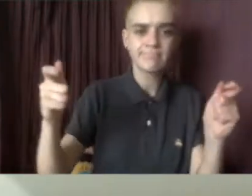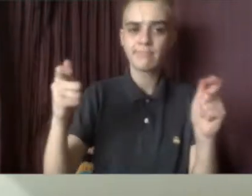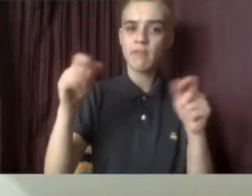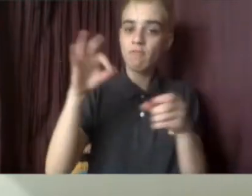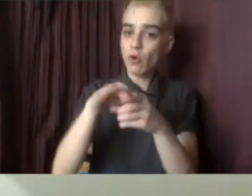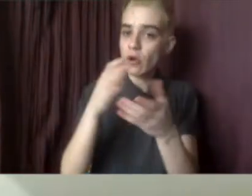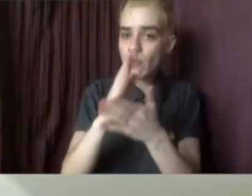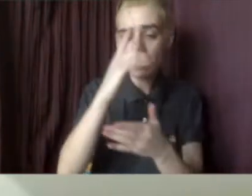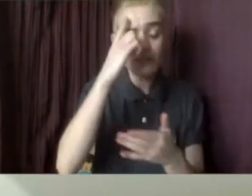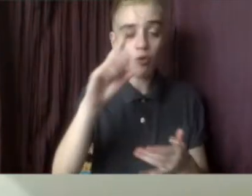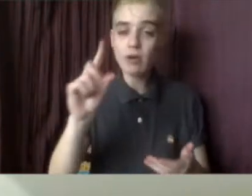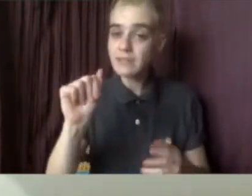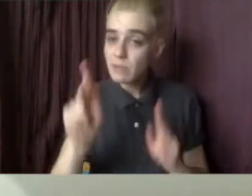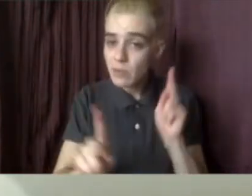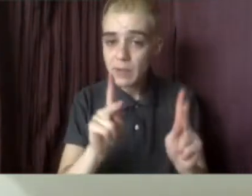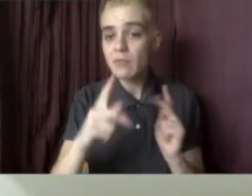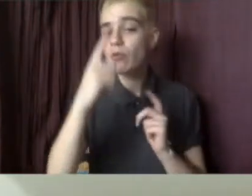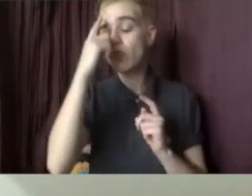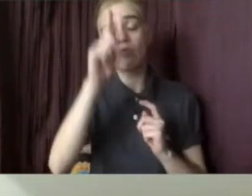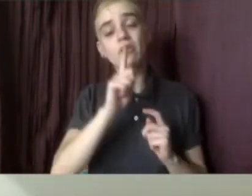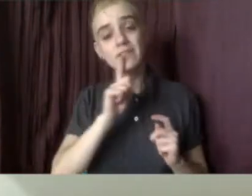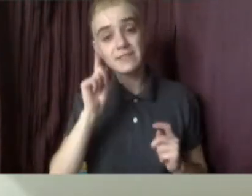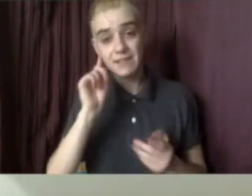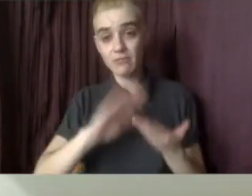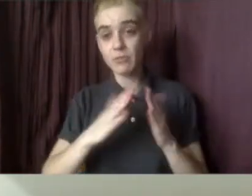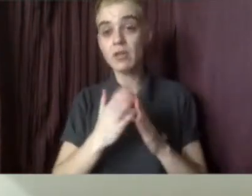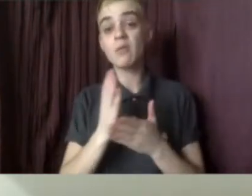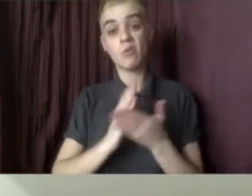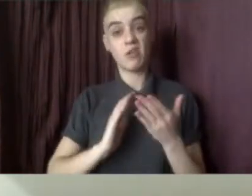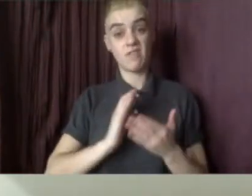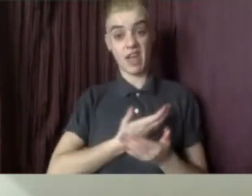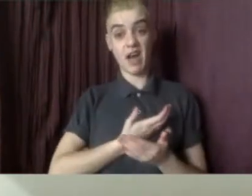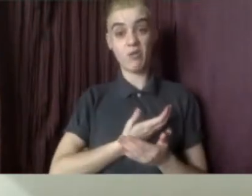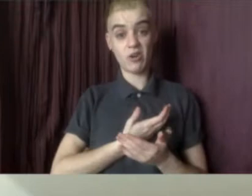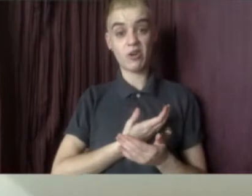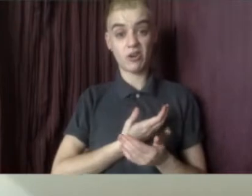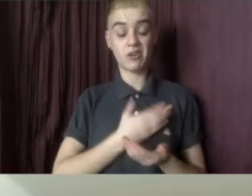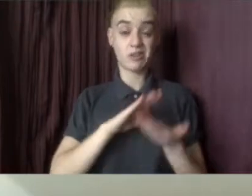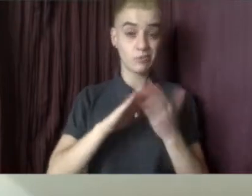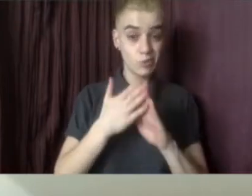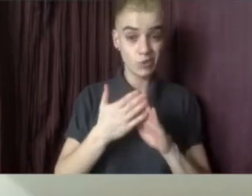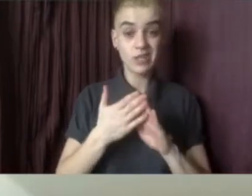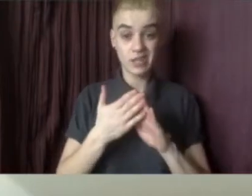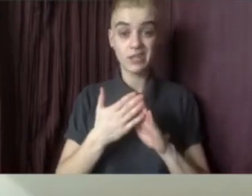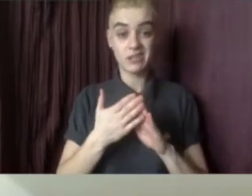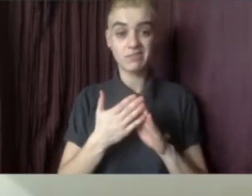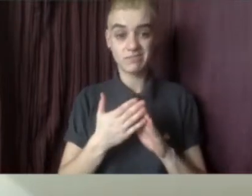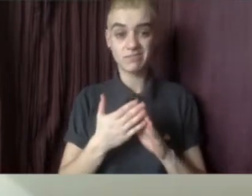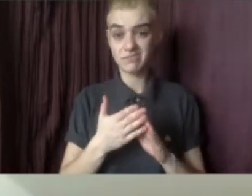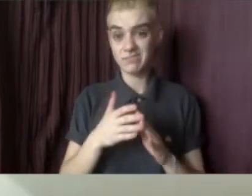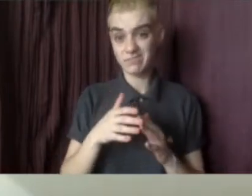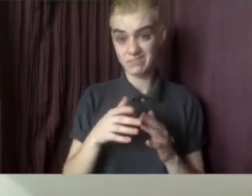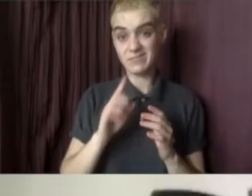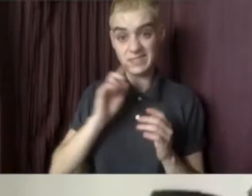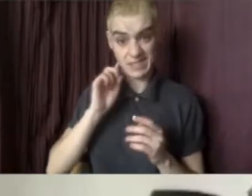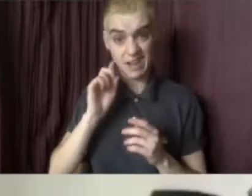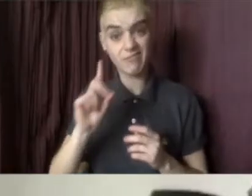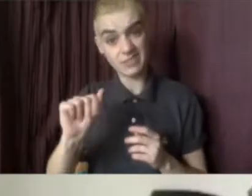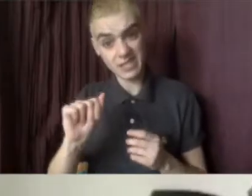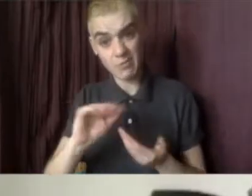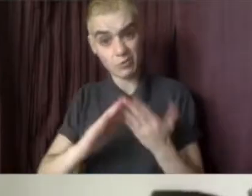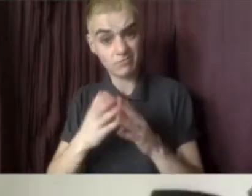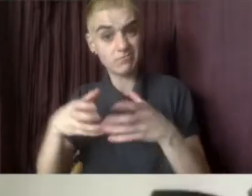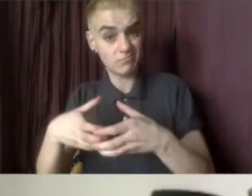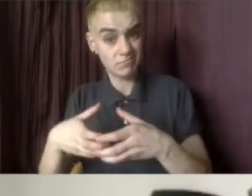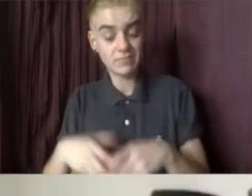to the ballot box, including in the past election, and what solutions are out there to address them? Sure. So